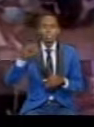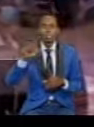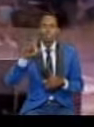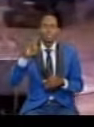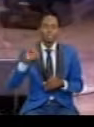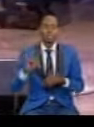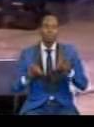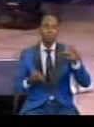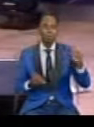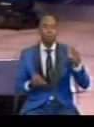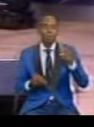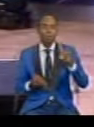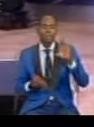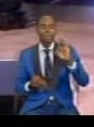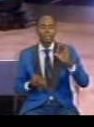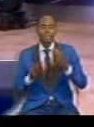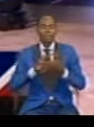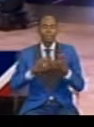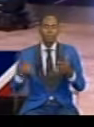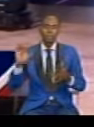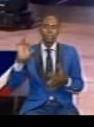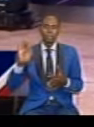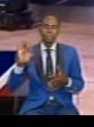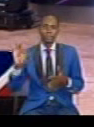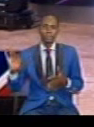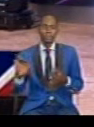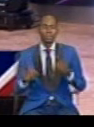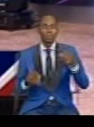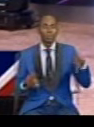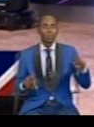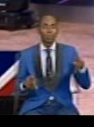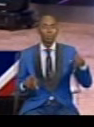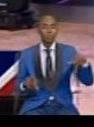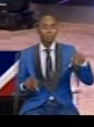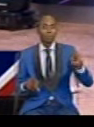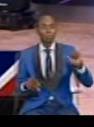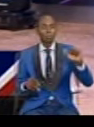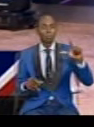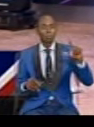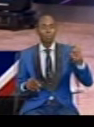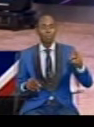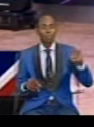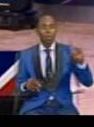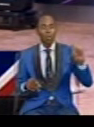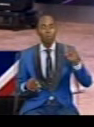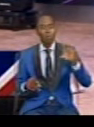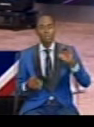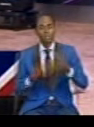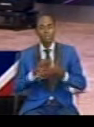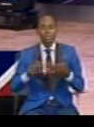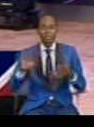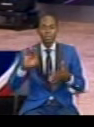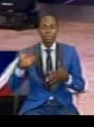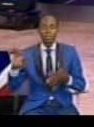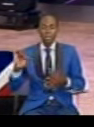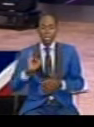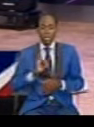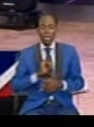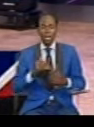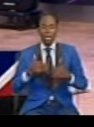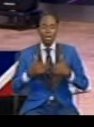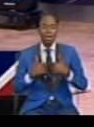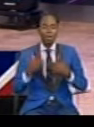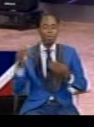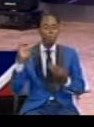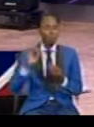119, verse 99. Psalm 119, verse 99. I have more understanding than